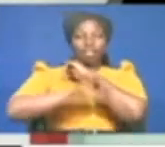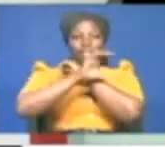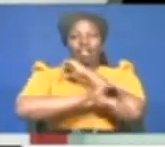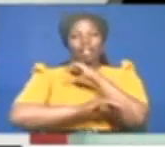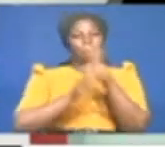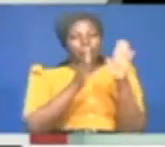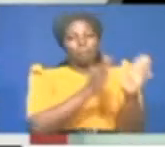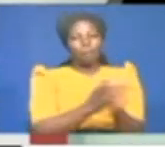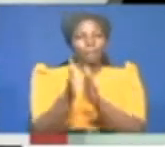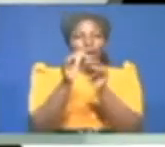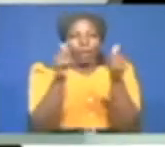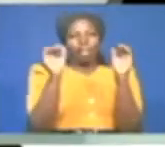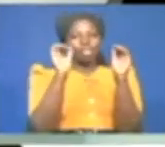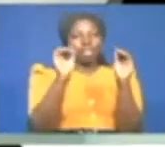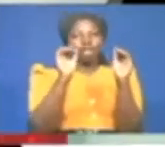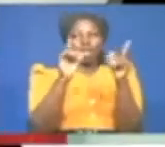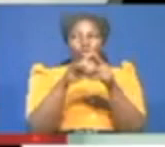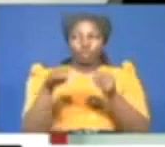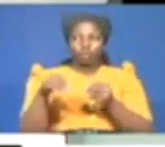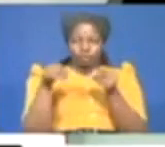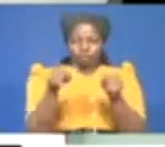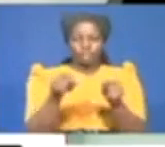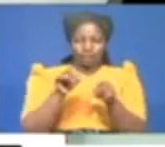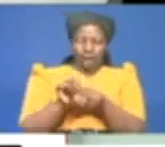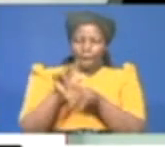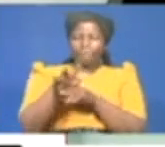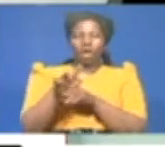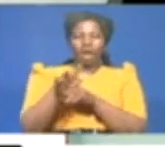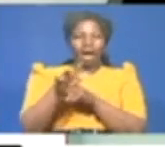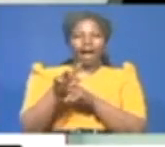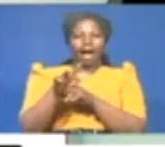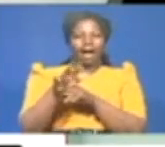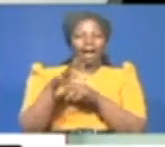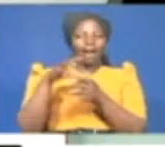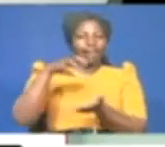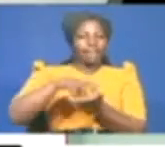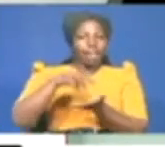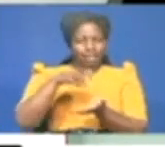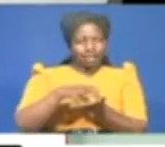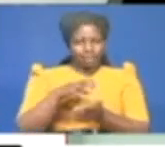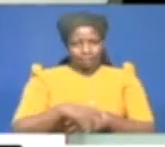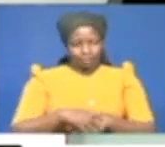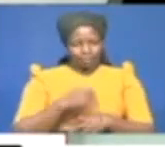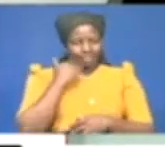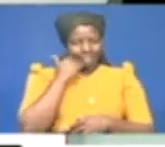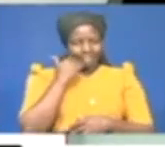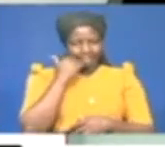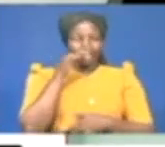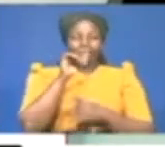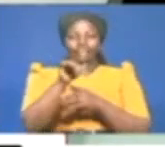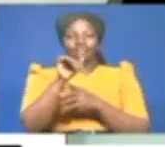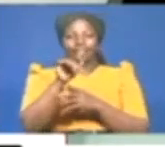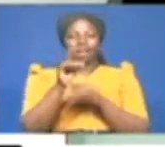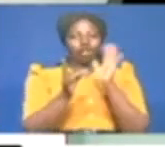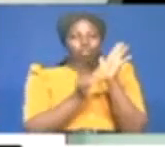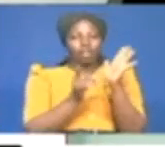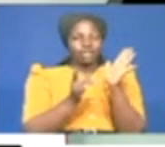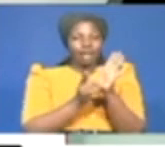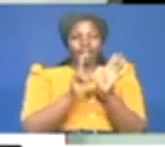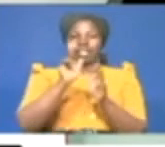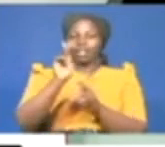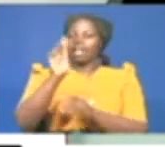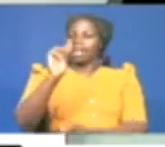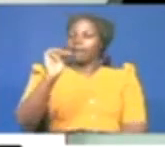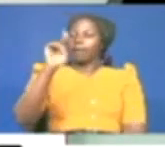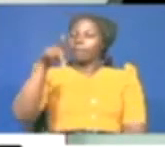to handle cases of the Ebola hemorrhagic disease. Doctors affiliated to the Kenya Medical Practitioners and Pharmacist